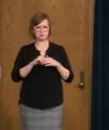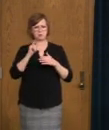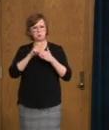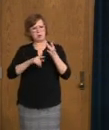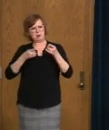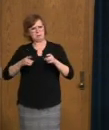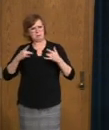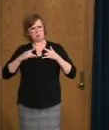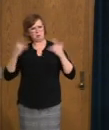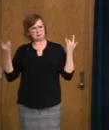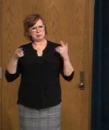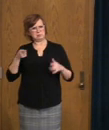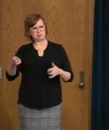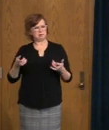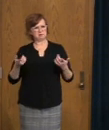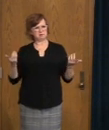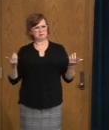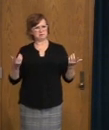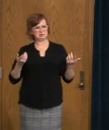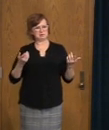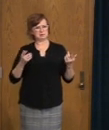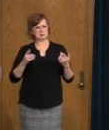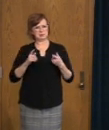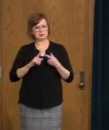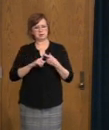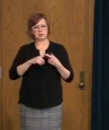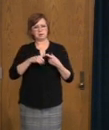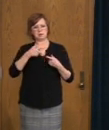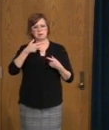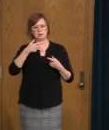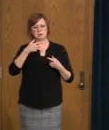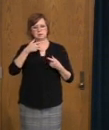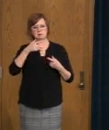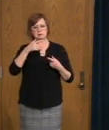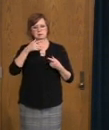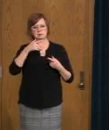wrong at Extended Care Parkside to see an outbreak this severe?